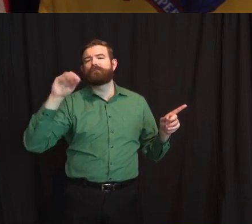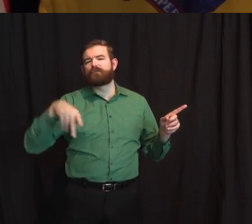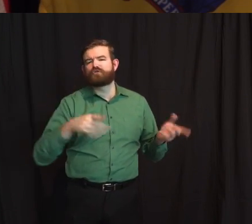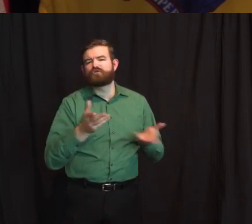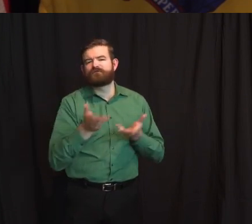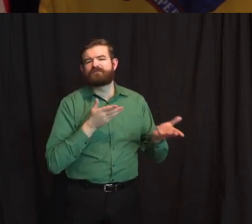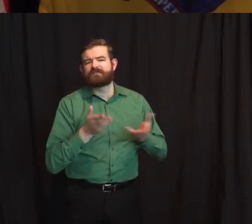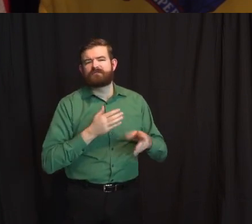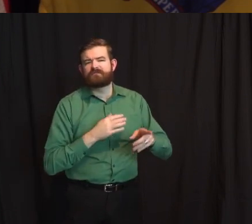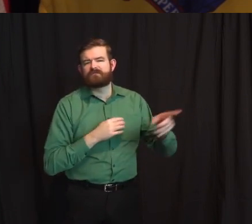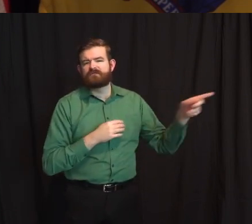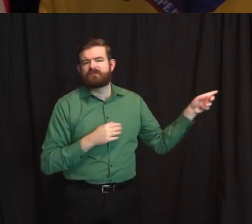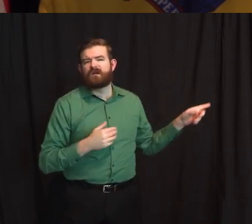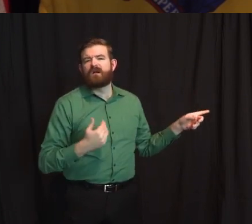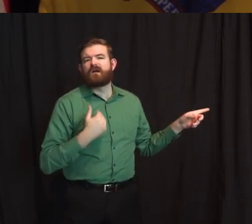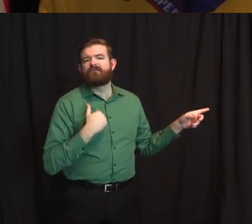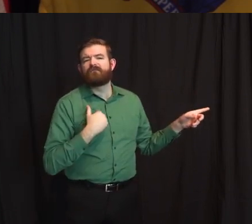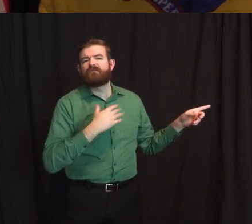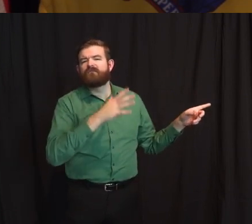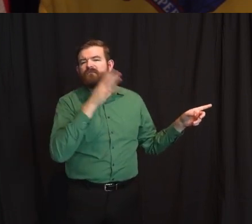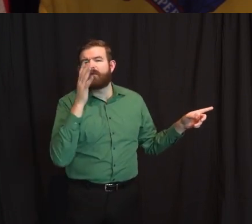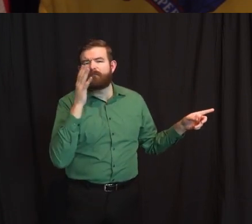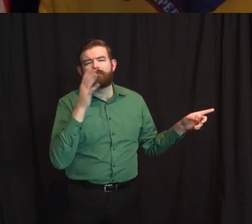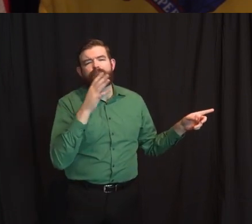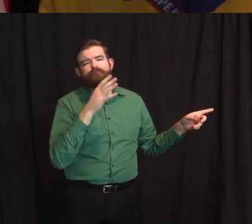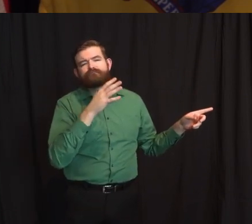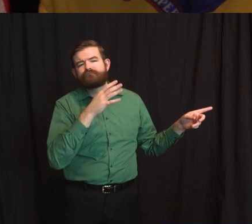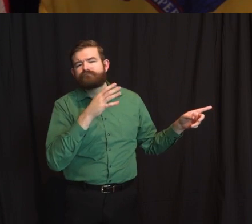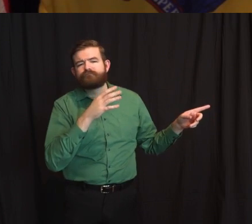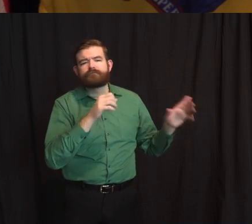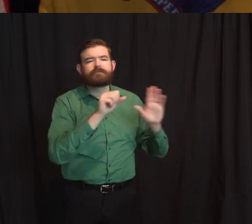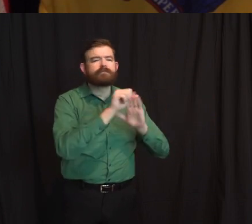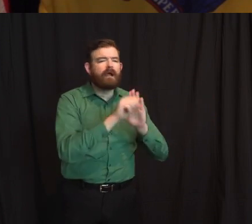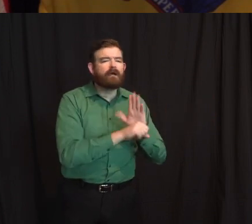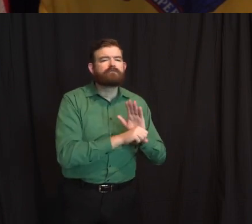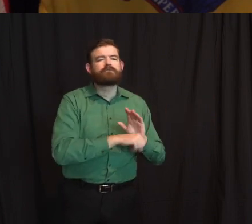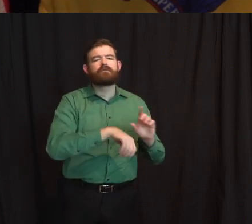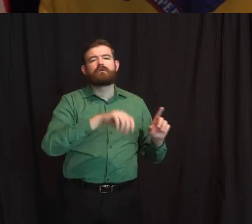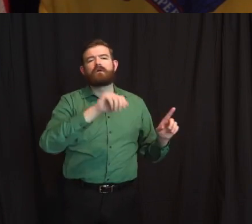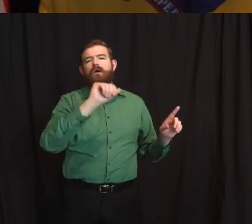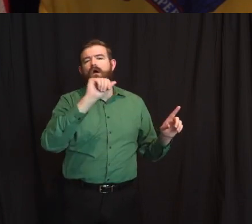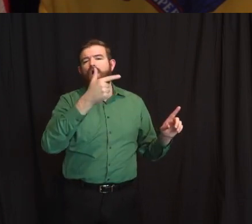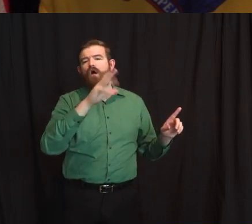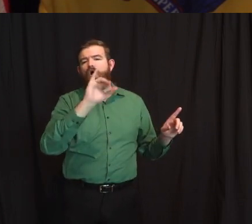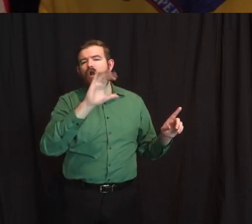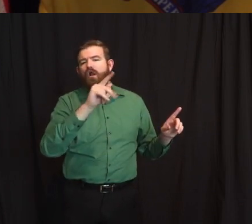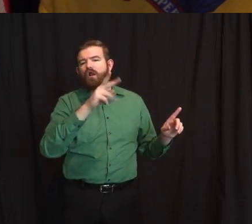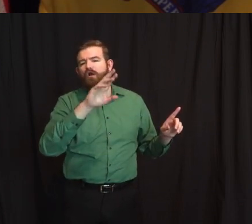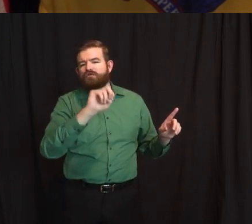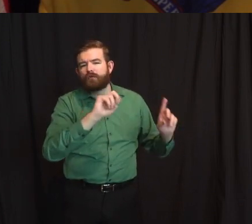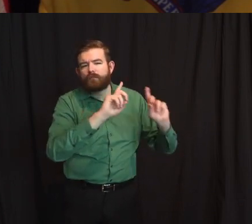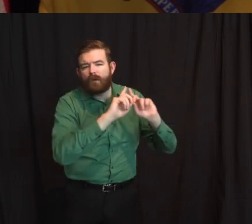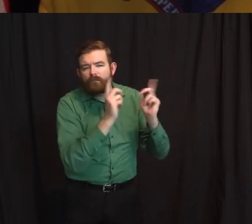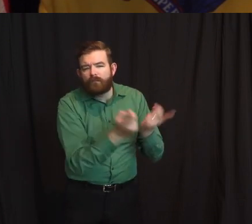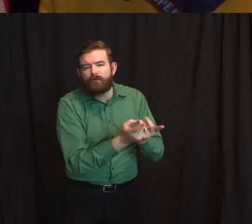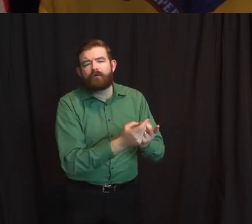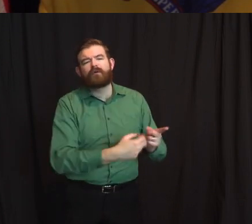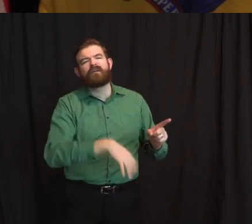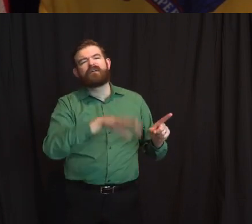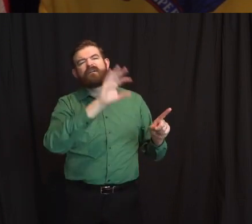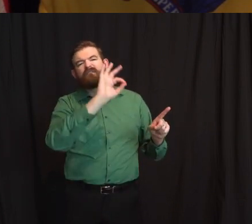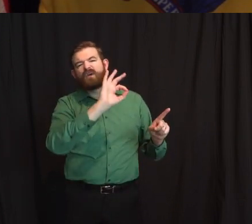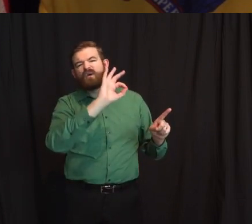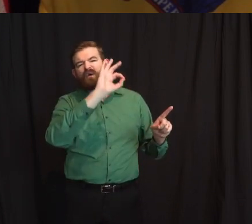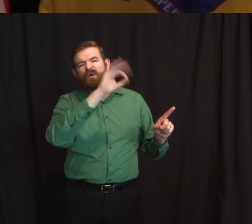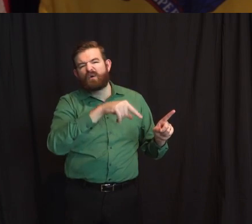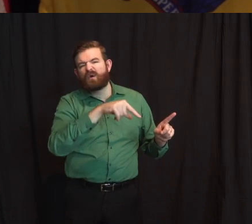Bureau, State Board of Agriculture, and healthcare officials, including our federally qualified healthcare centers, to